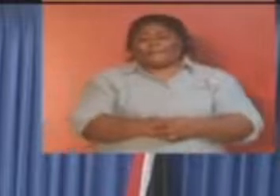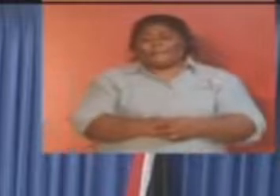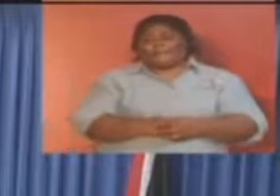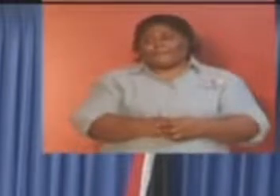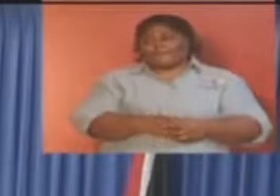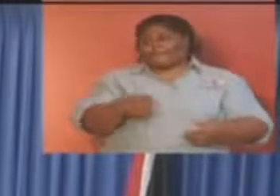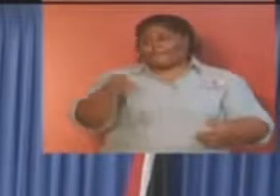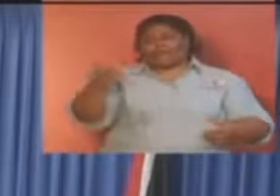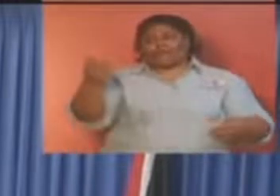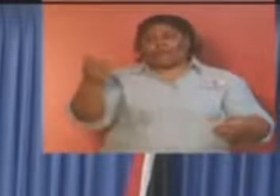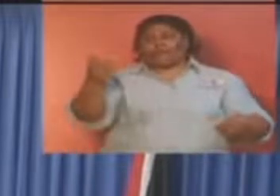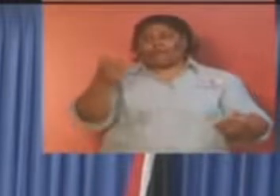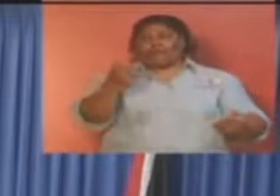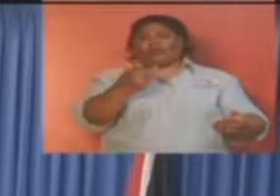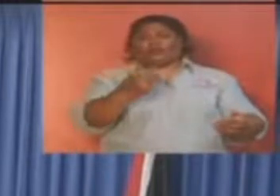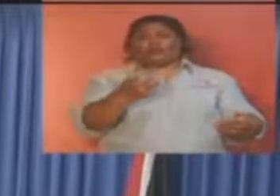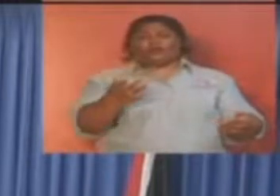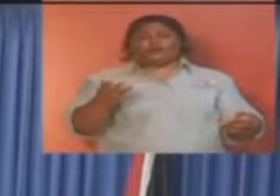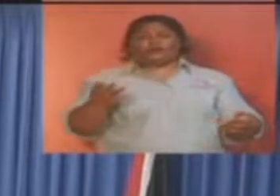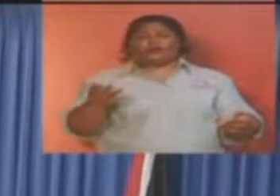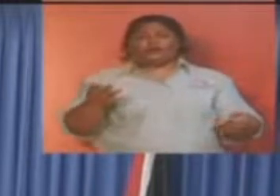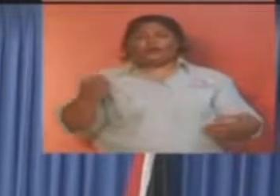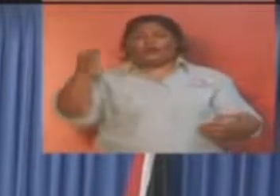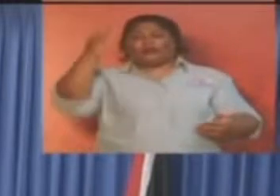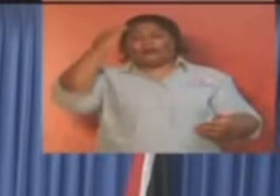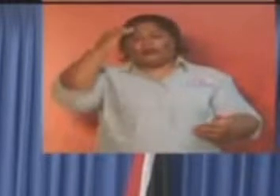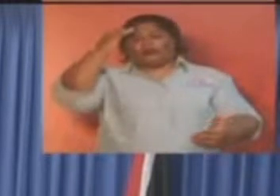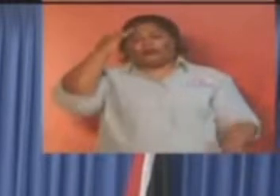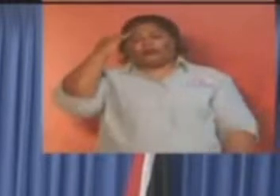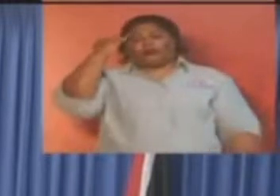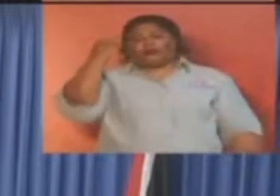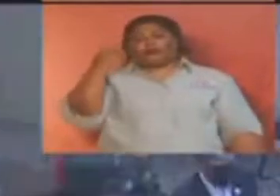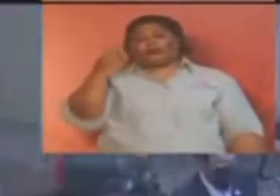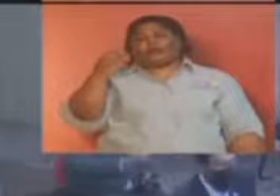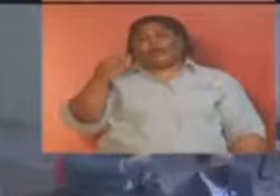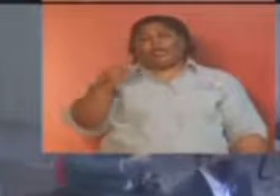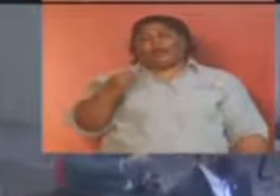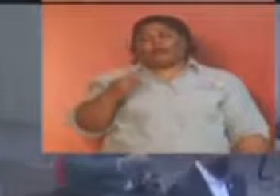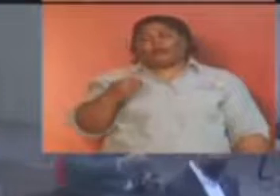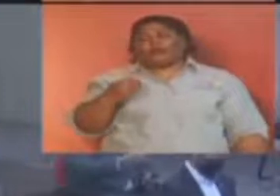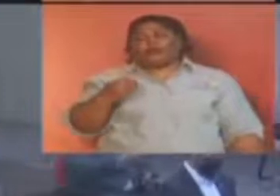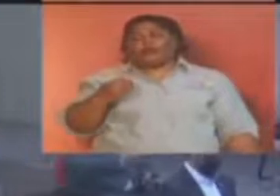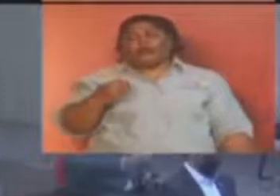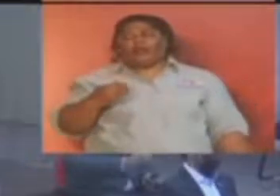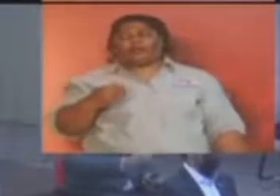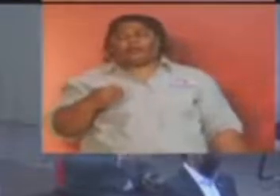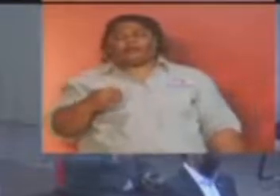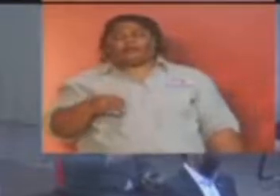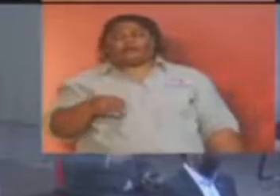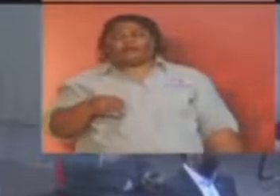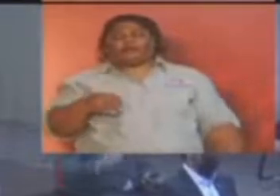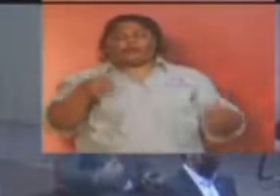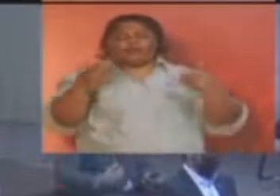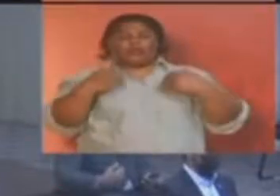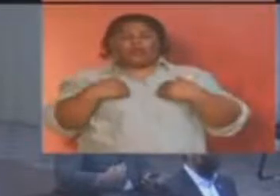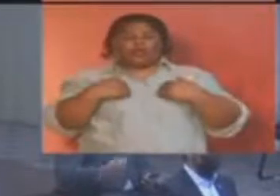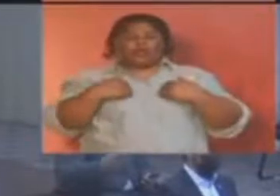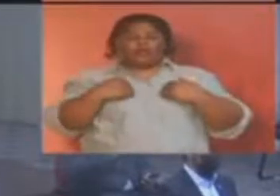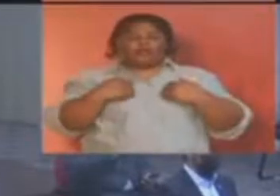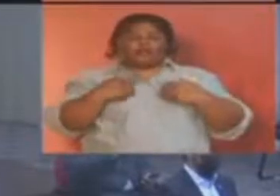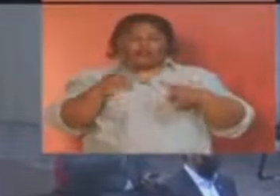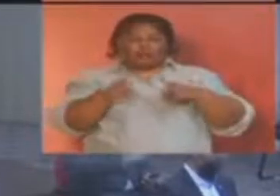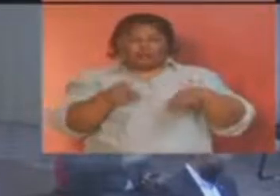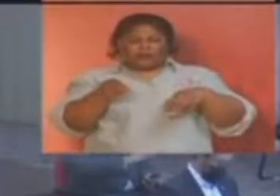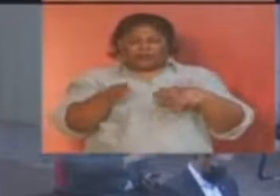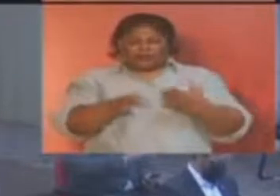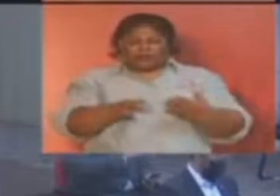Well, we heard the 542 beds in parallel health system. Was there a different figure announced when that system was first made public? And